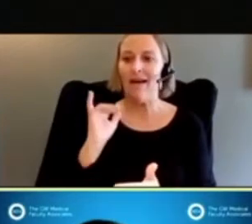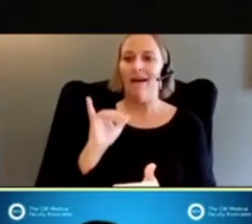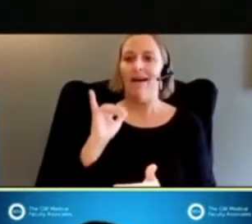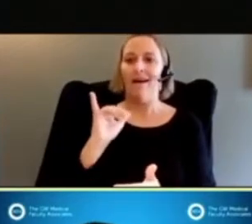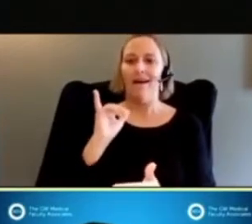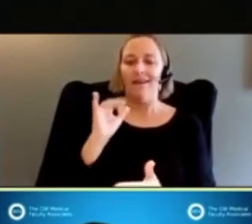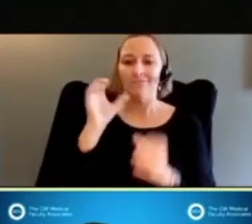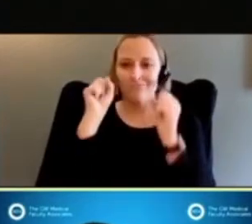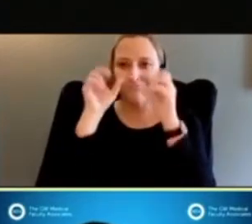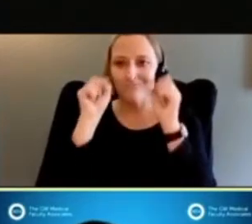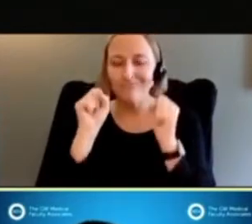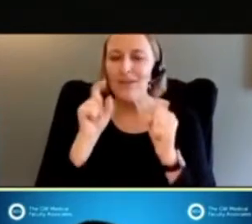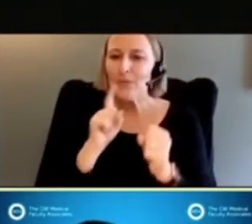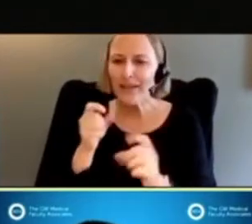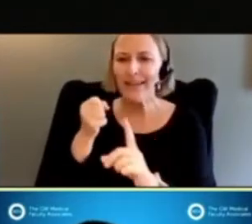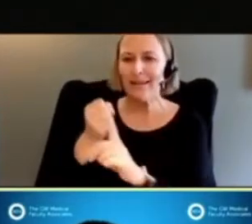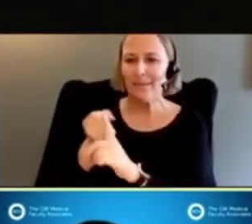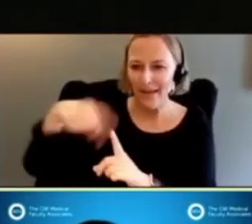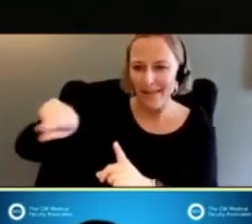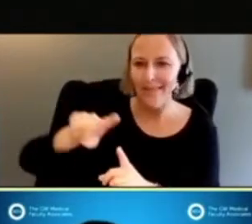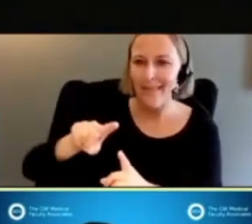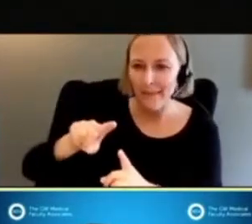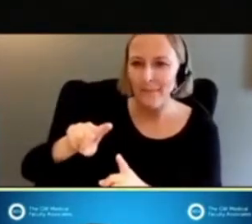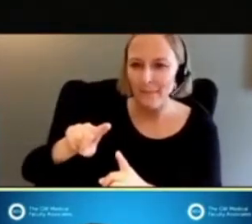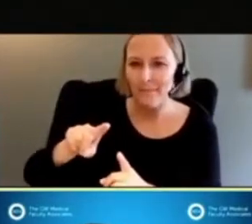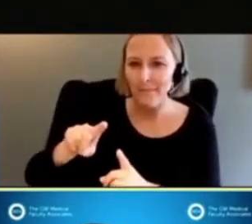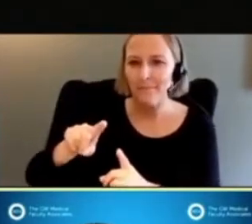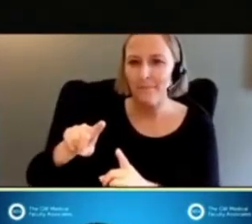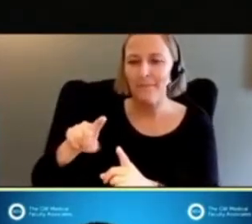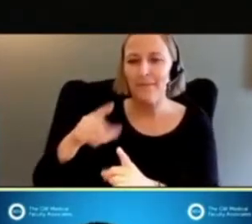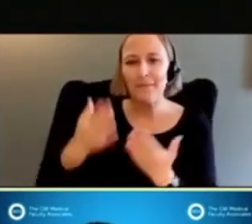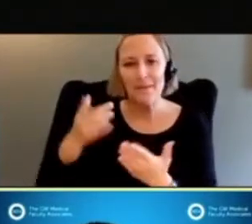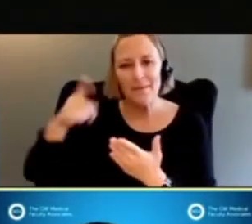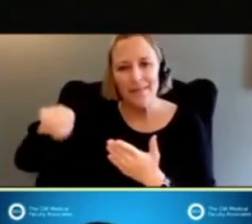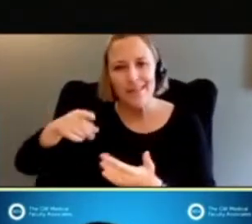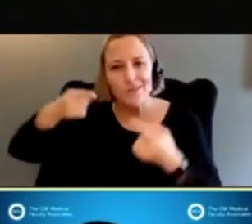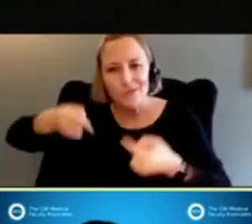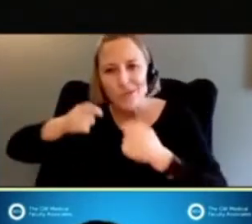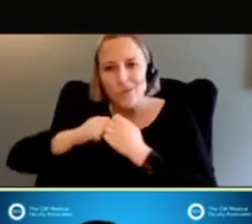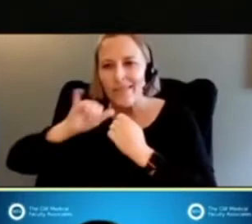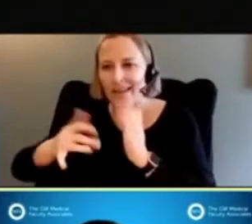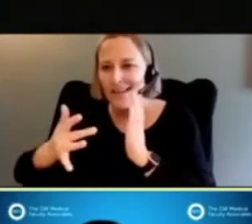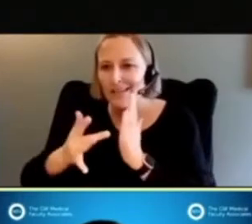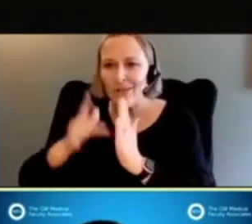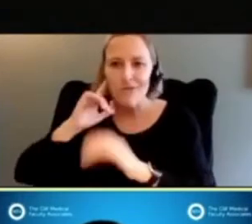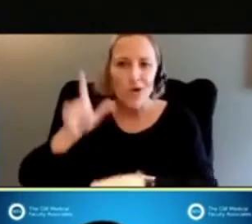incredibly impactful to them. May have been something they'd been struggling with for a long time.